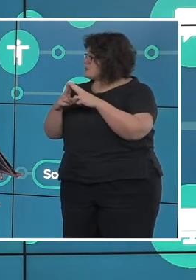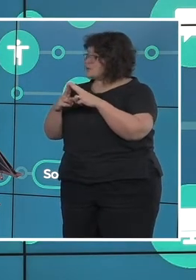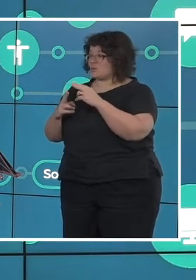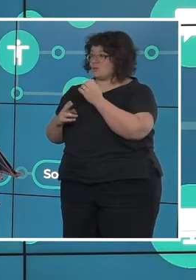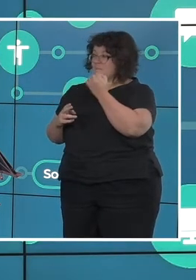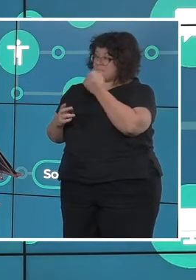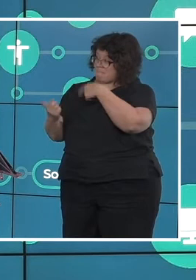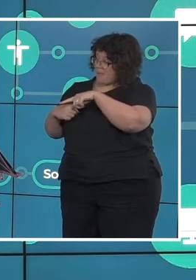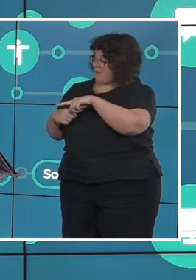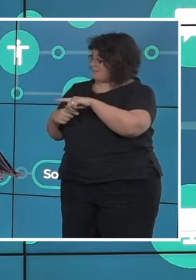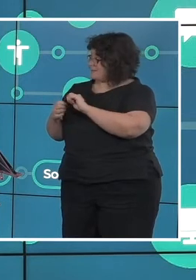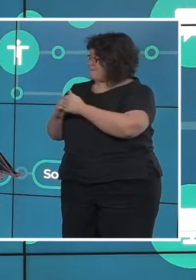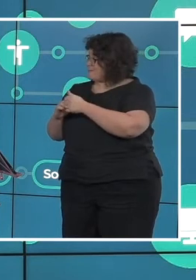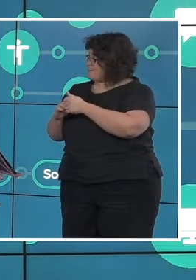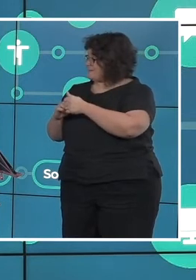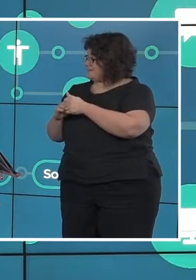can speak all